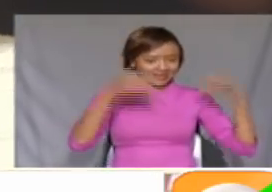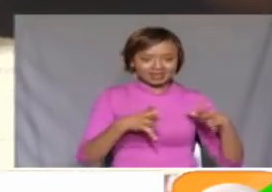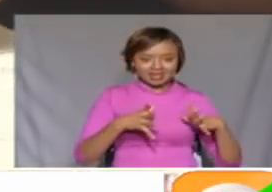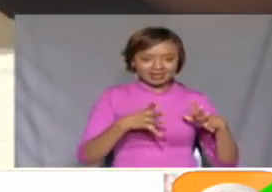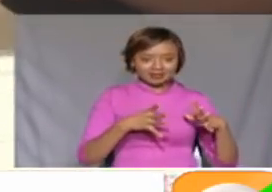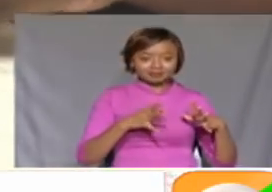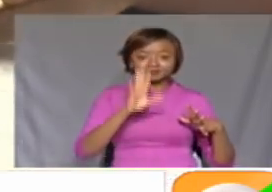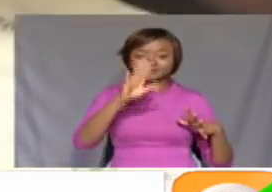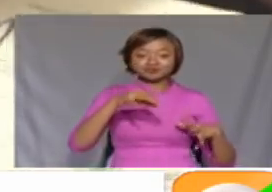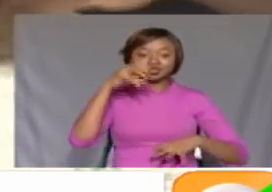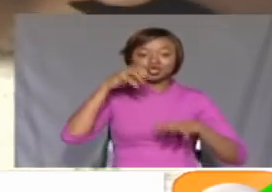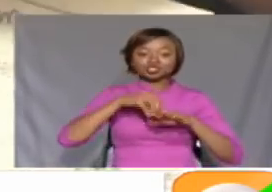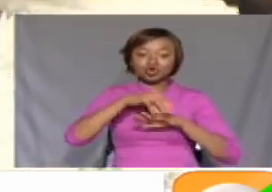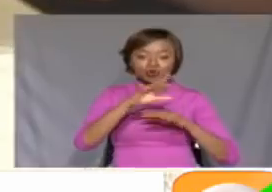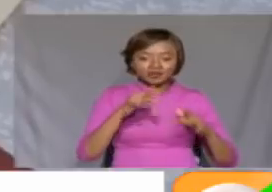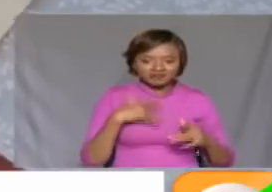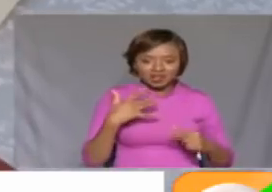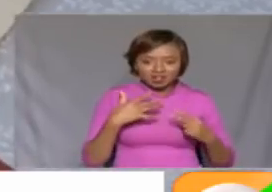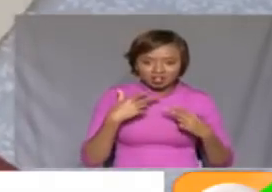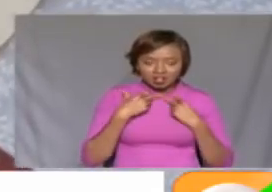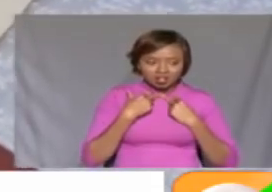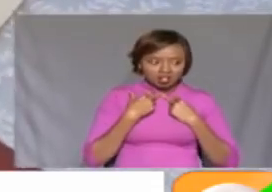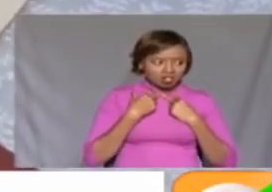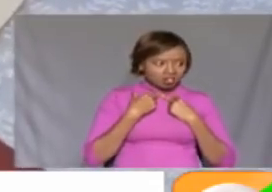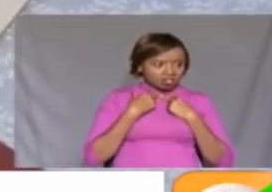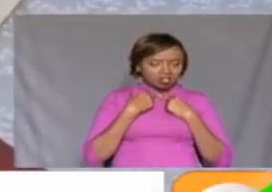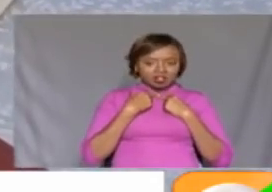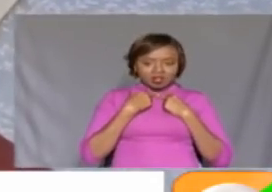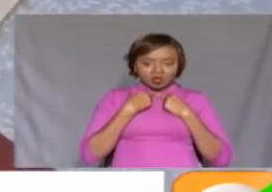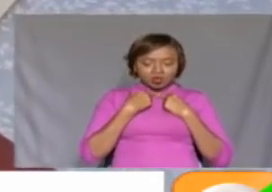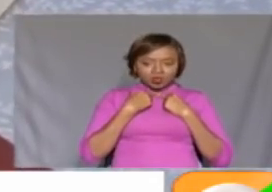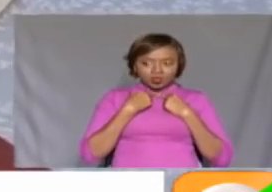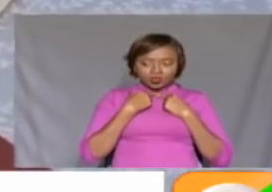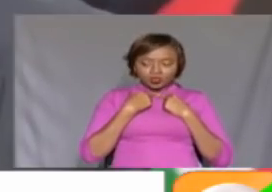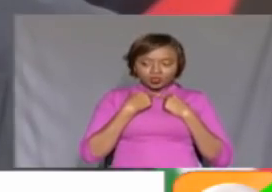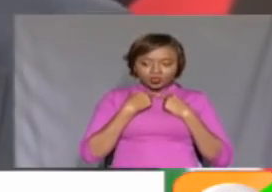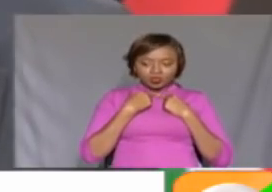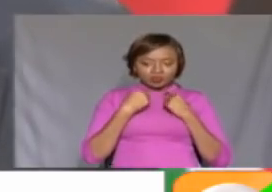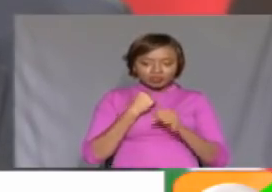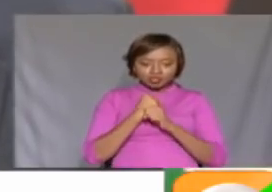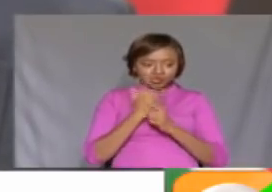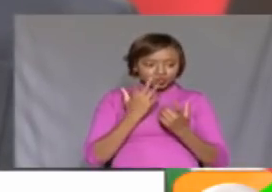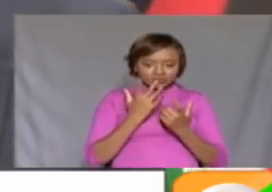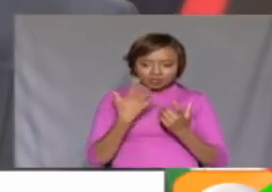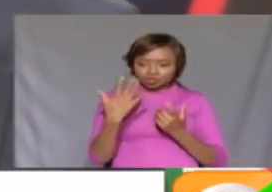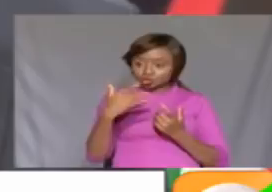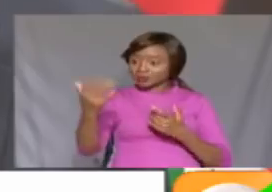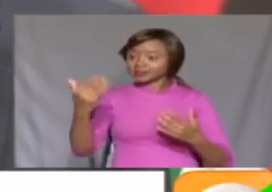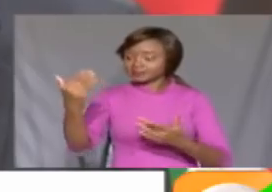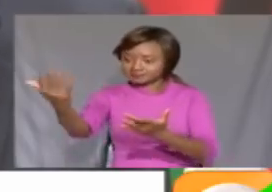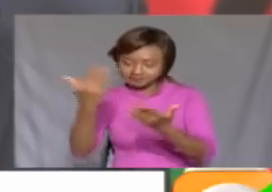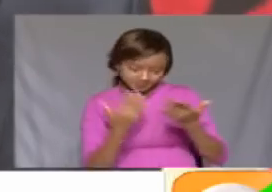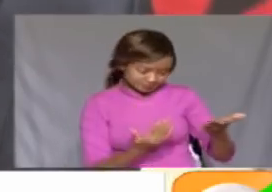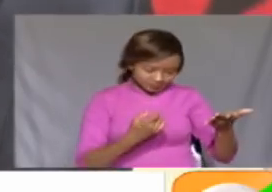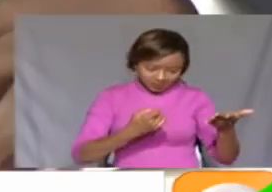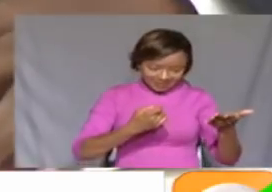the governor of Nairobi was cornered. He was played a good one. He signed a document that he was not aware of.